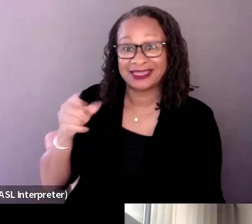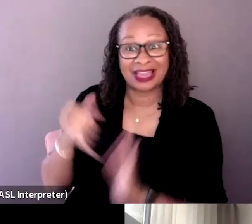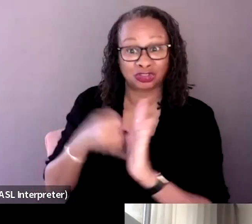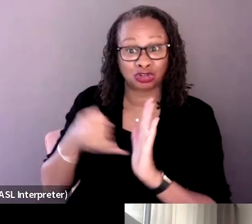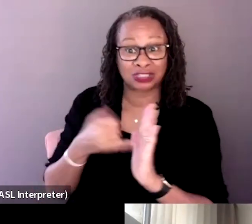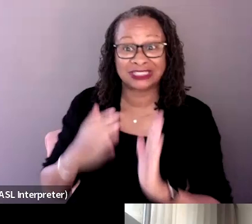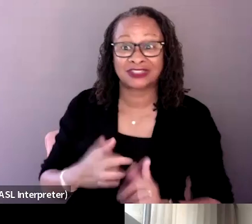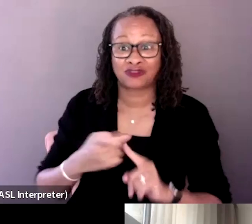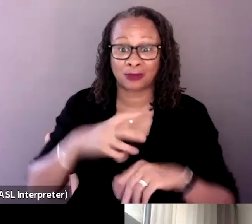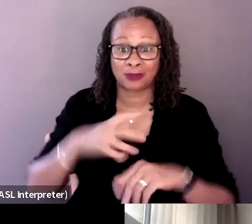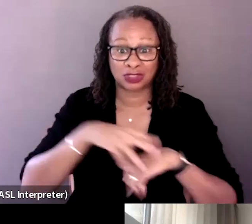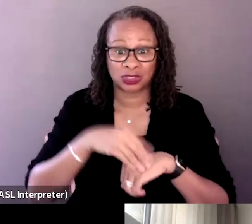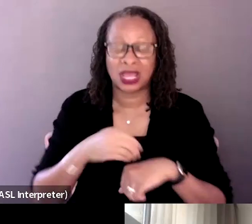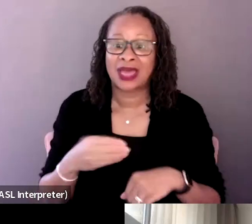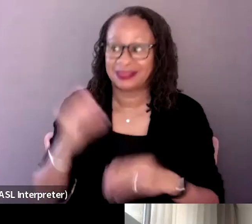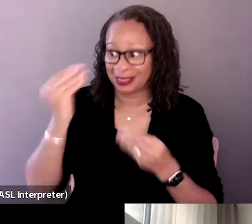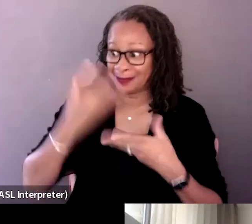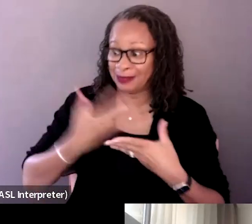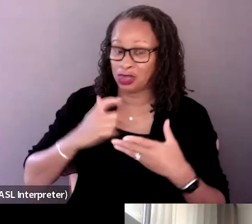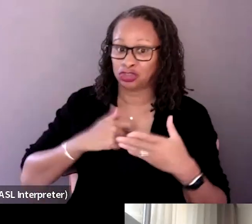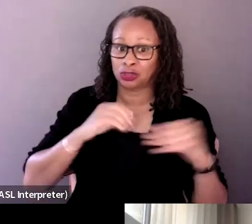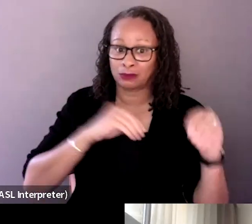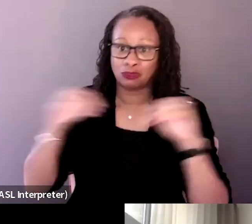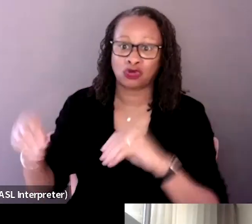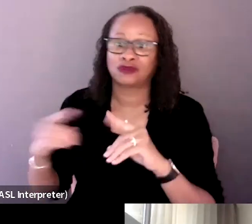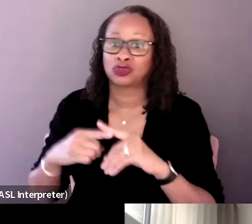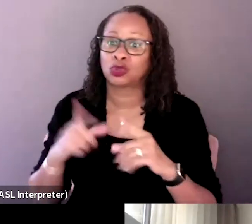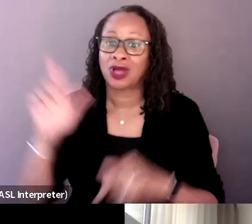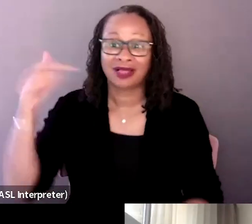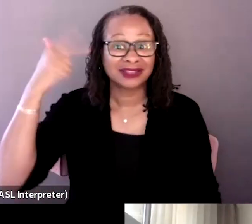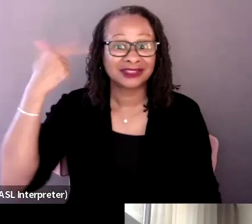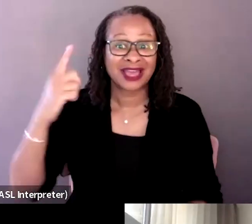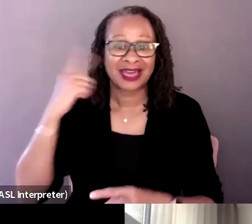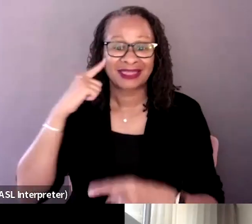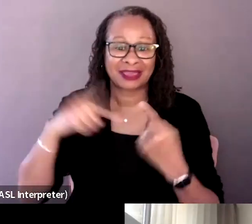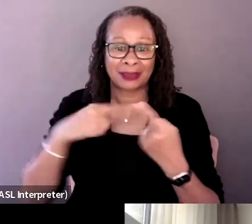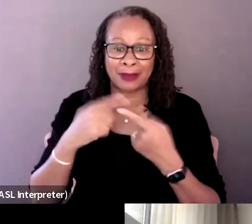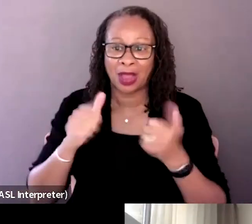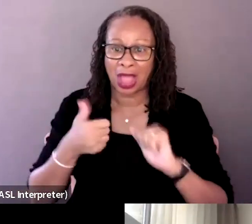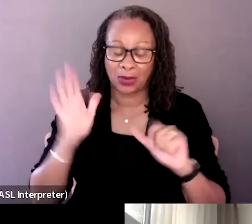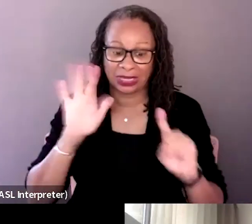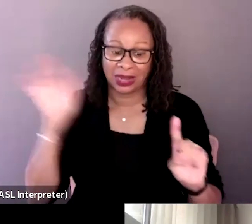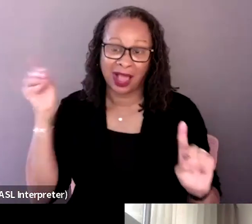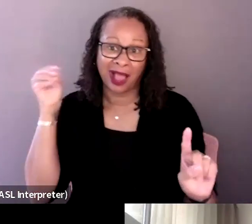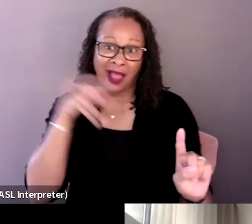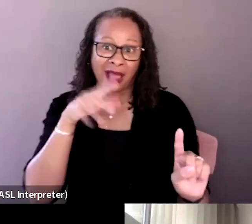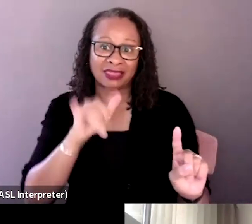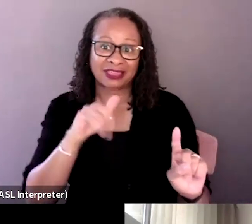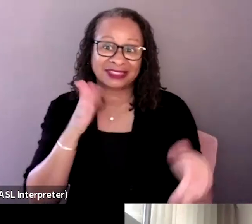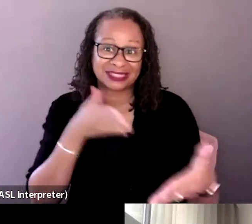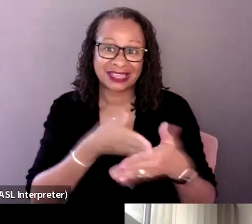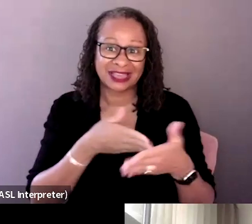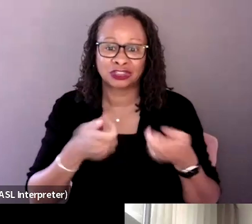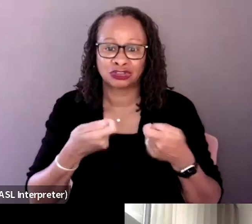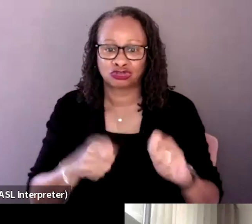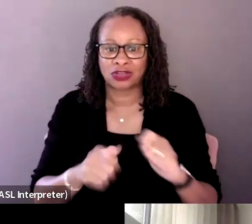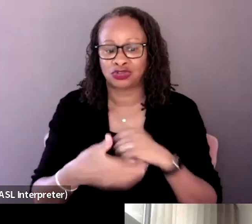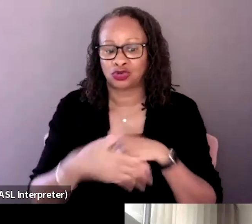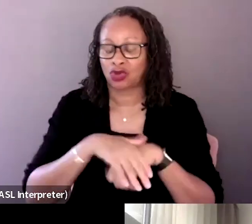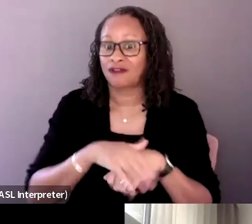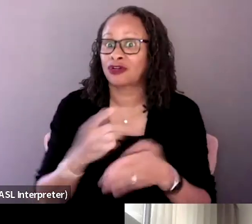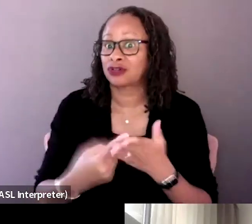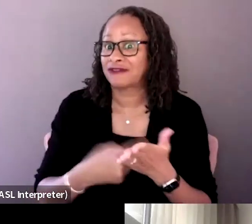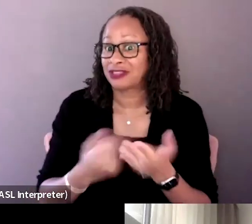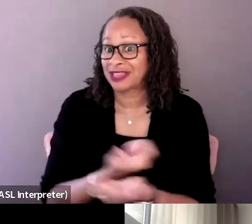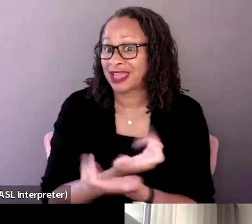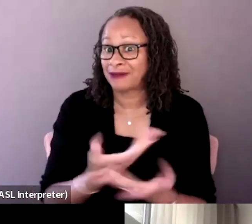told me that I should move to London and think about how we can highlight this case, trying to cover from outside, and